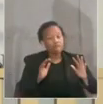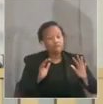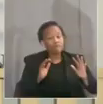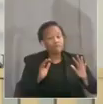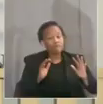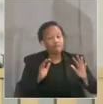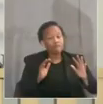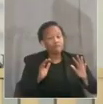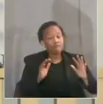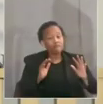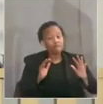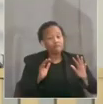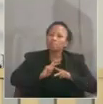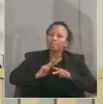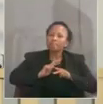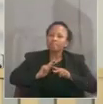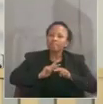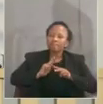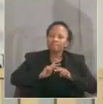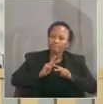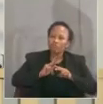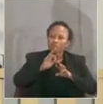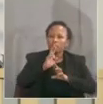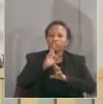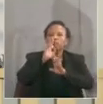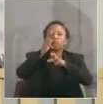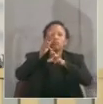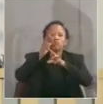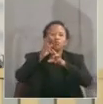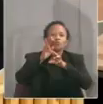the reporting to the interministerial committee.